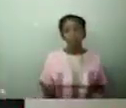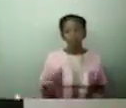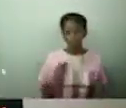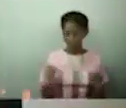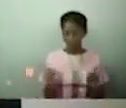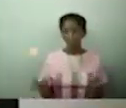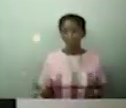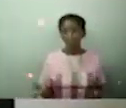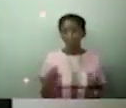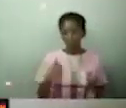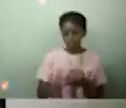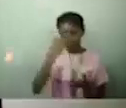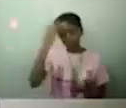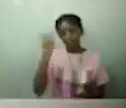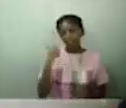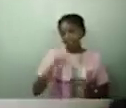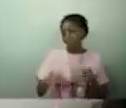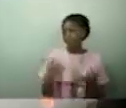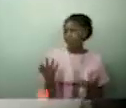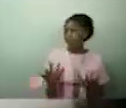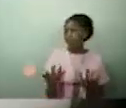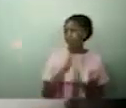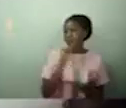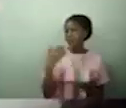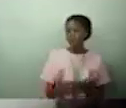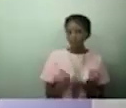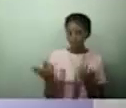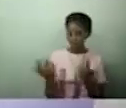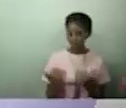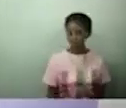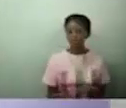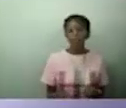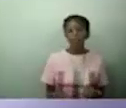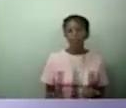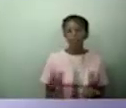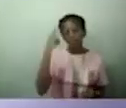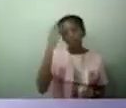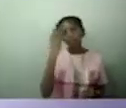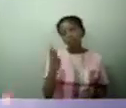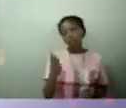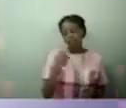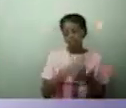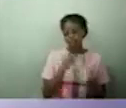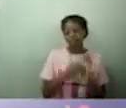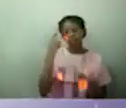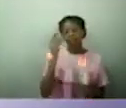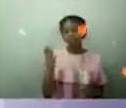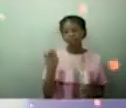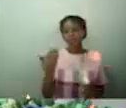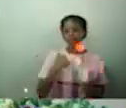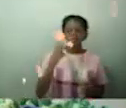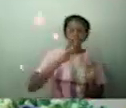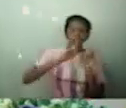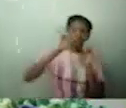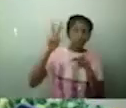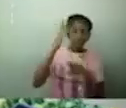I will do it. That's why I cannot wait. That's why I'm doing my all. That's why I want to come. And for you, do you know what it means? You have to look at